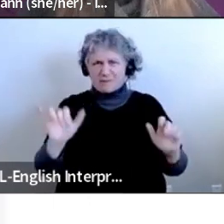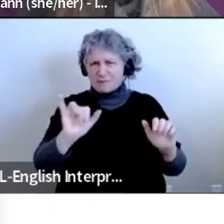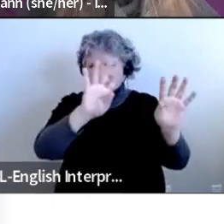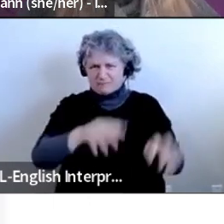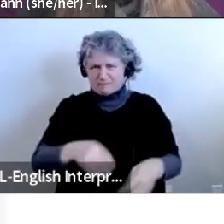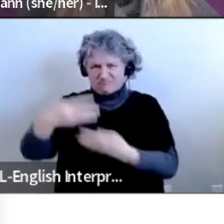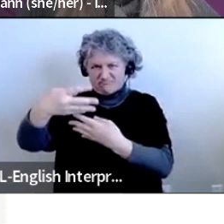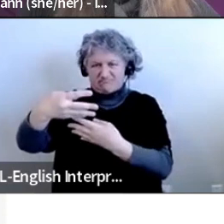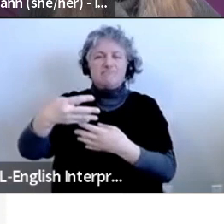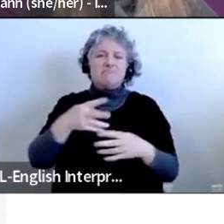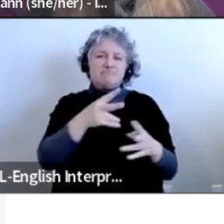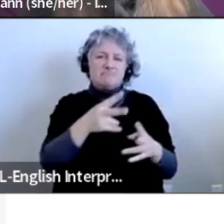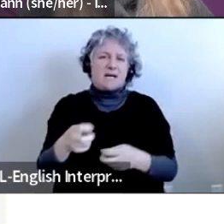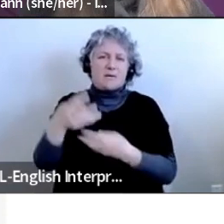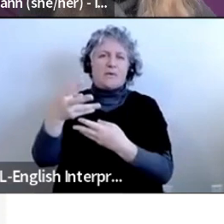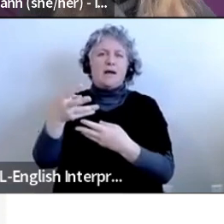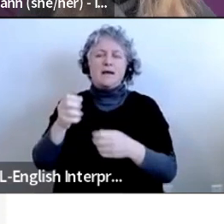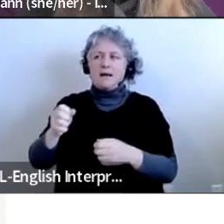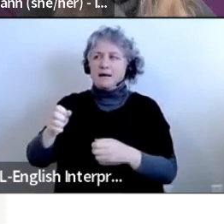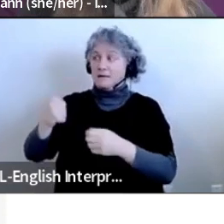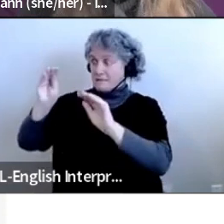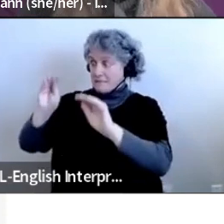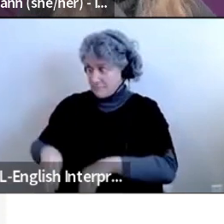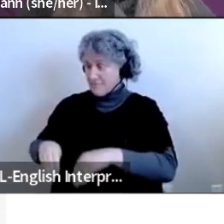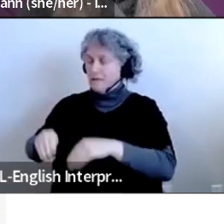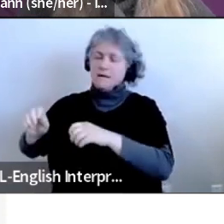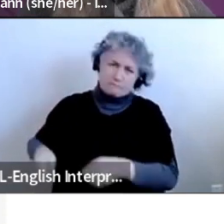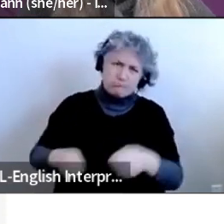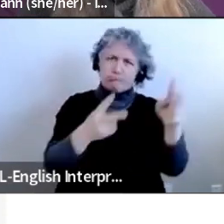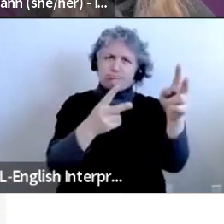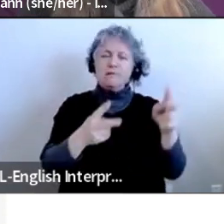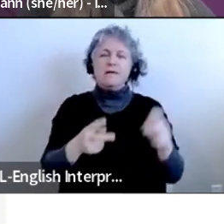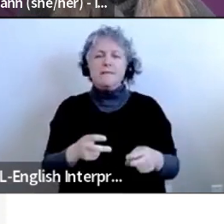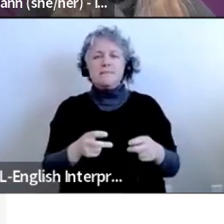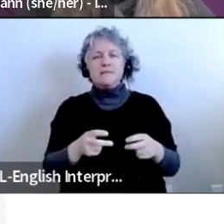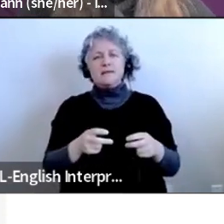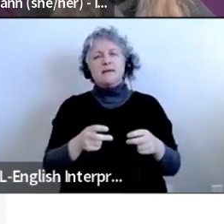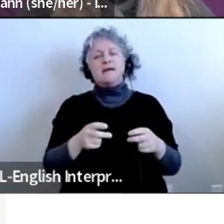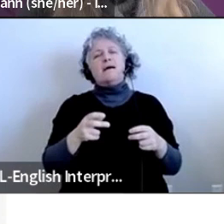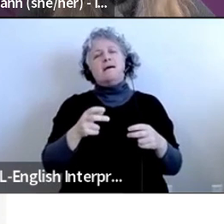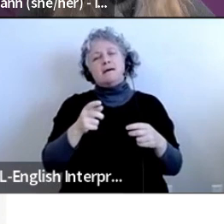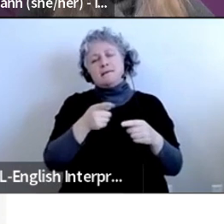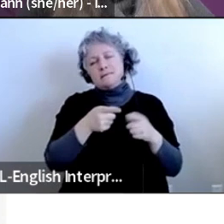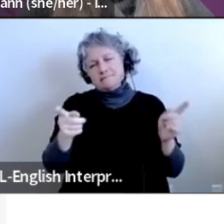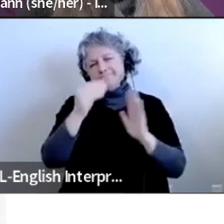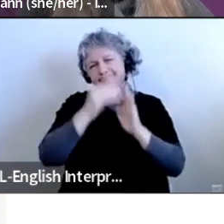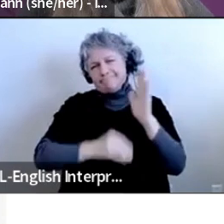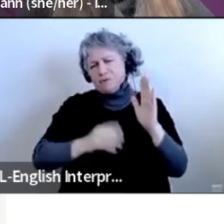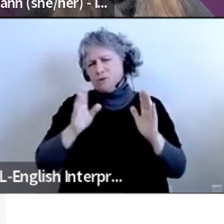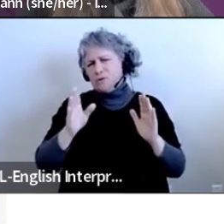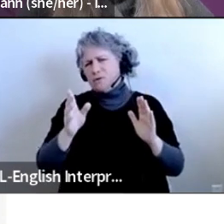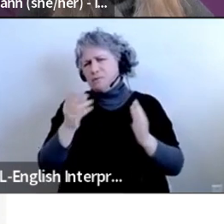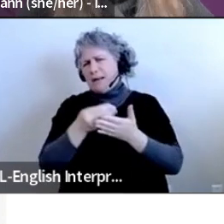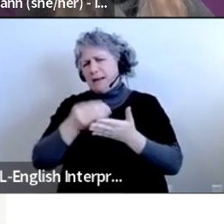template back. So as I mentioned a few slides ago, you will need to provide a budget for what you intend to do with the seed funding that